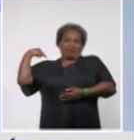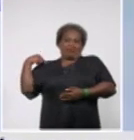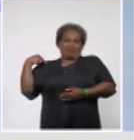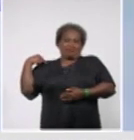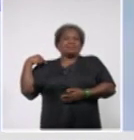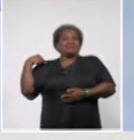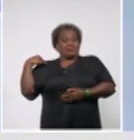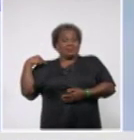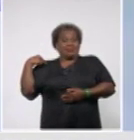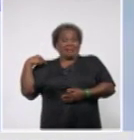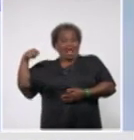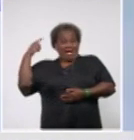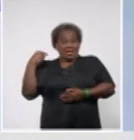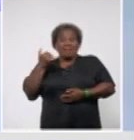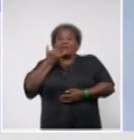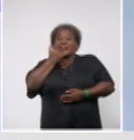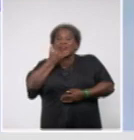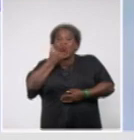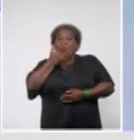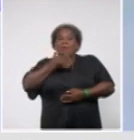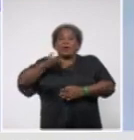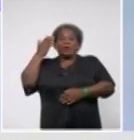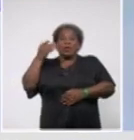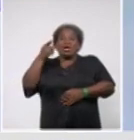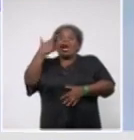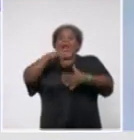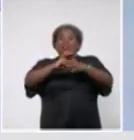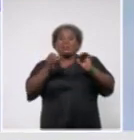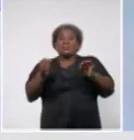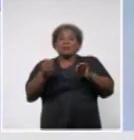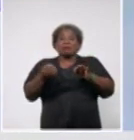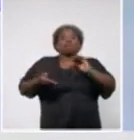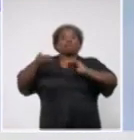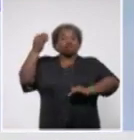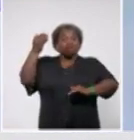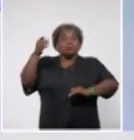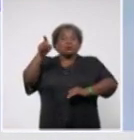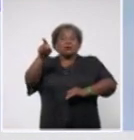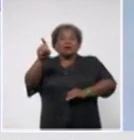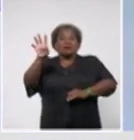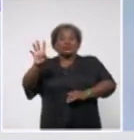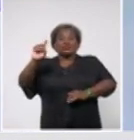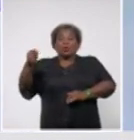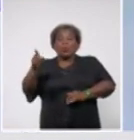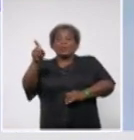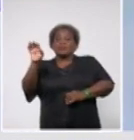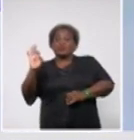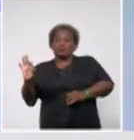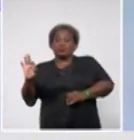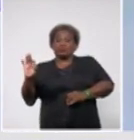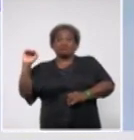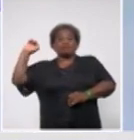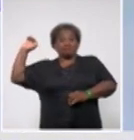Artemisa follows with a rate of 14.18, higher than